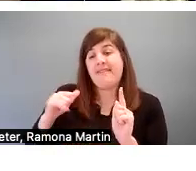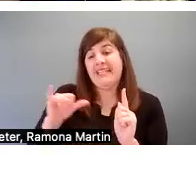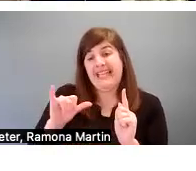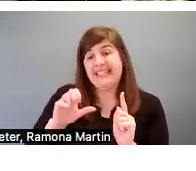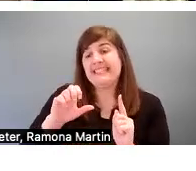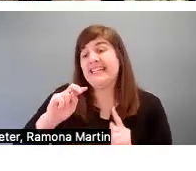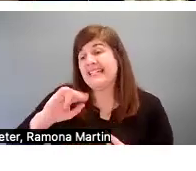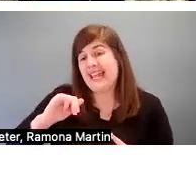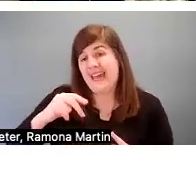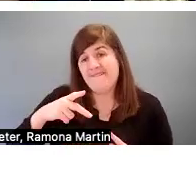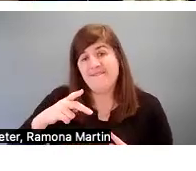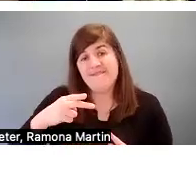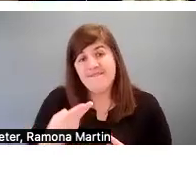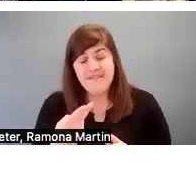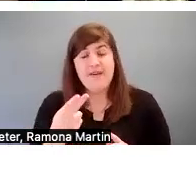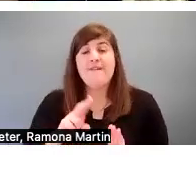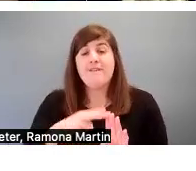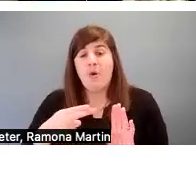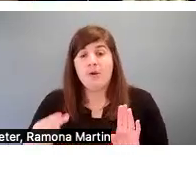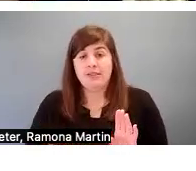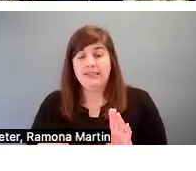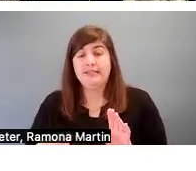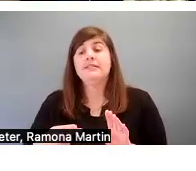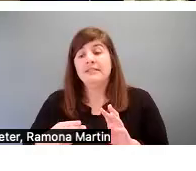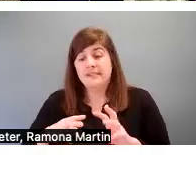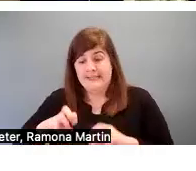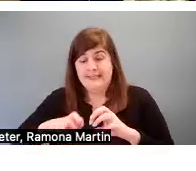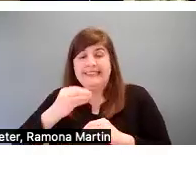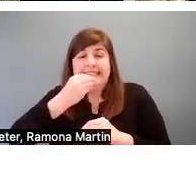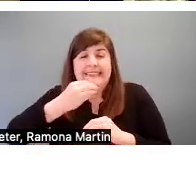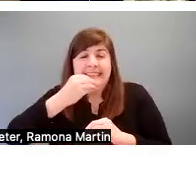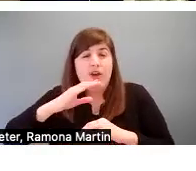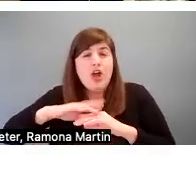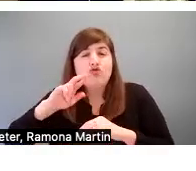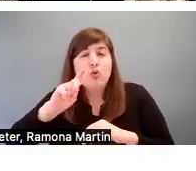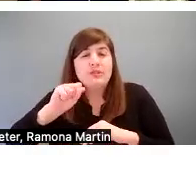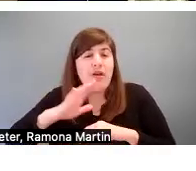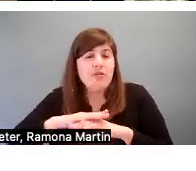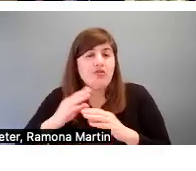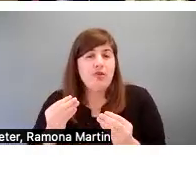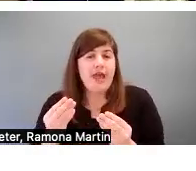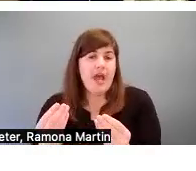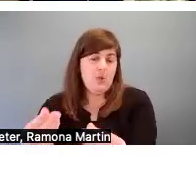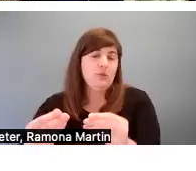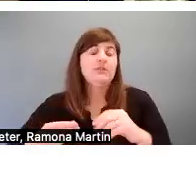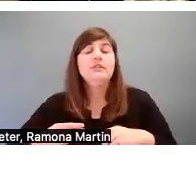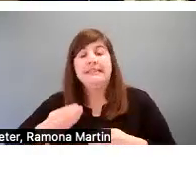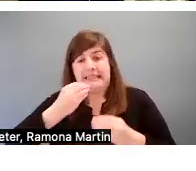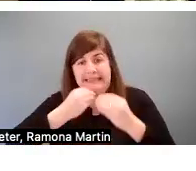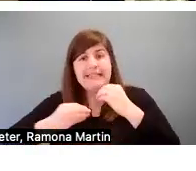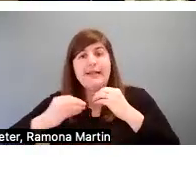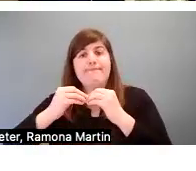below, digs into the soil, and begins to feed on roots underground. The nymph feeds on larger and larger roots over